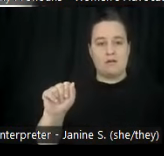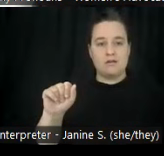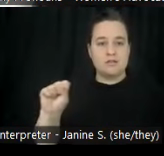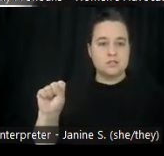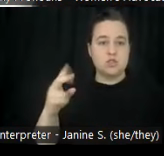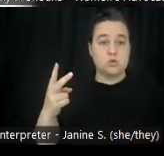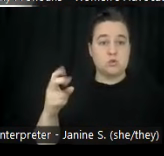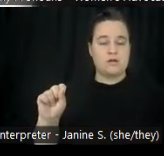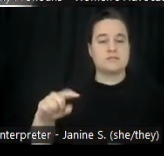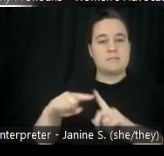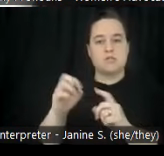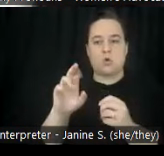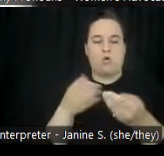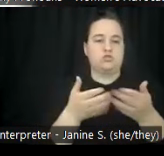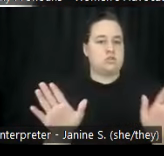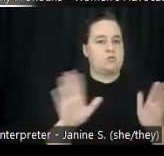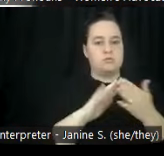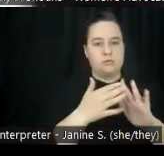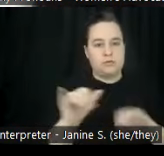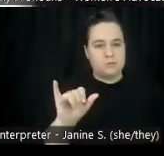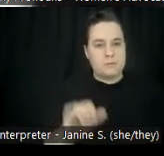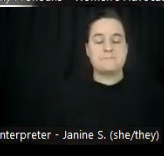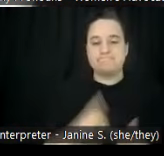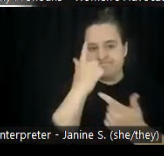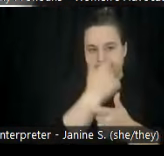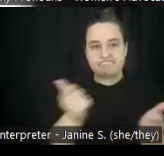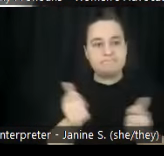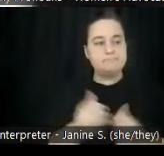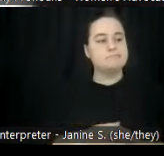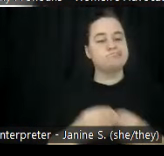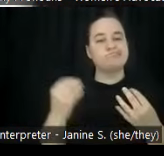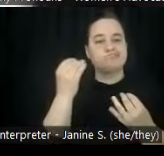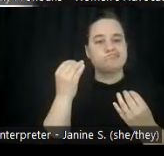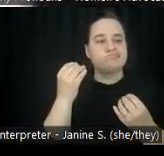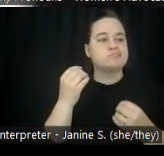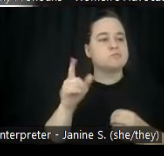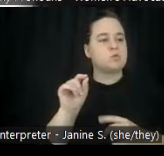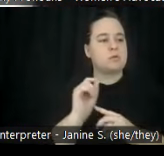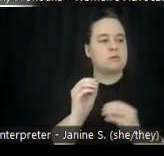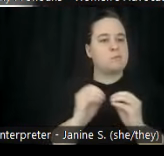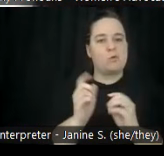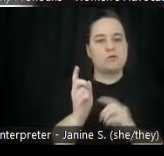or just more generally, totally up to you. So give about 20 more seconds.